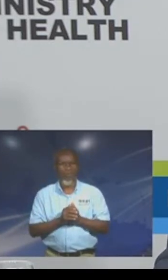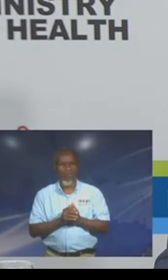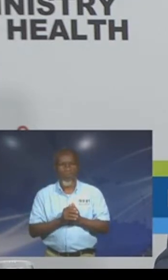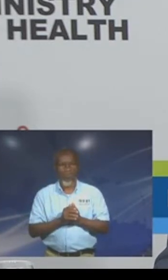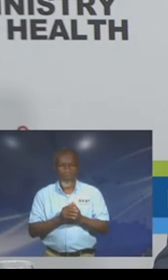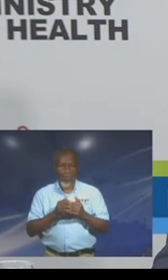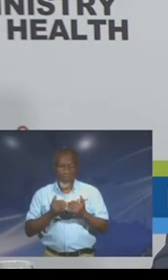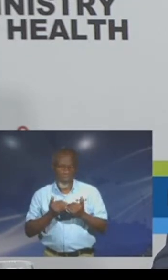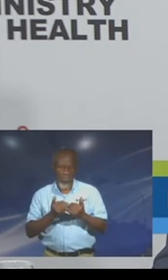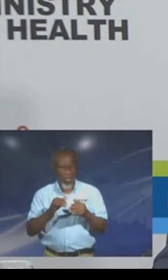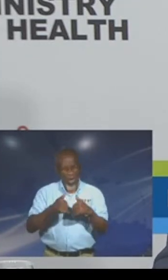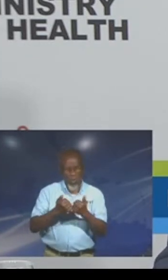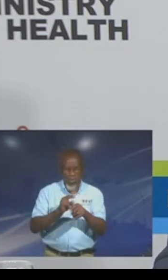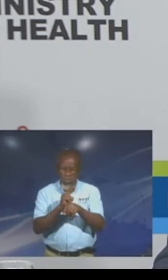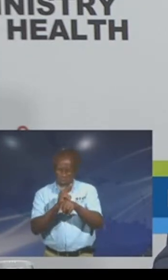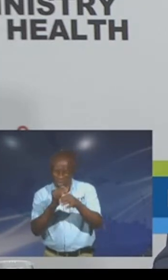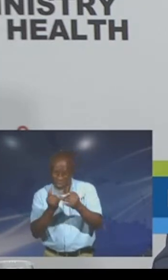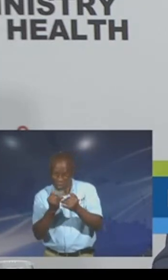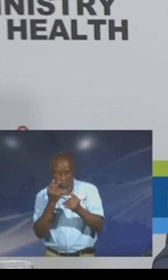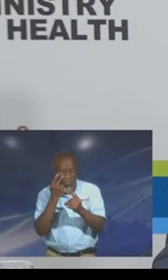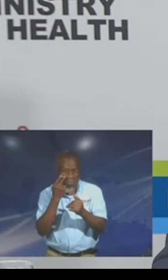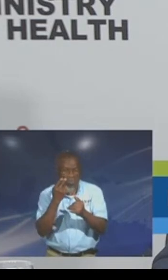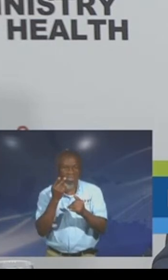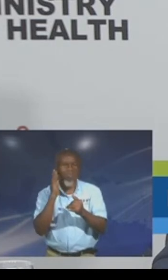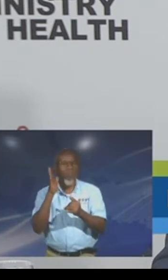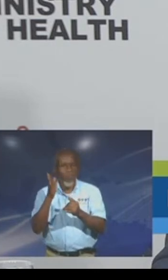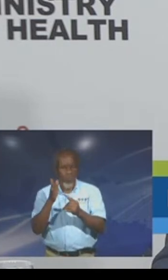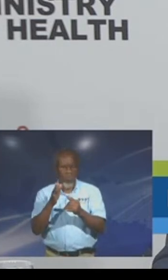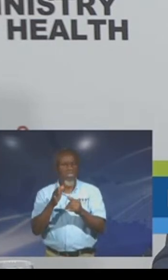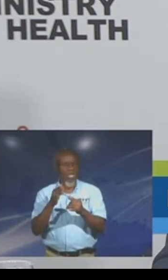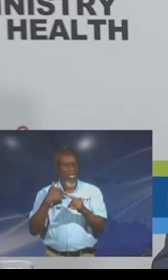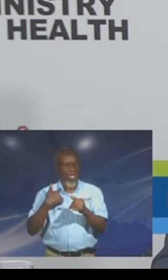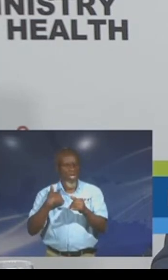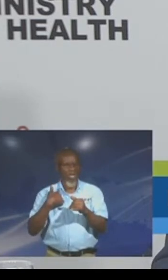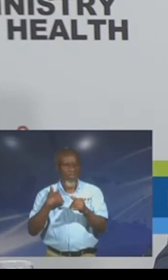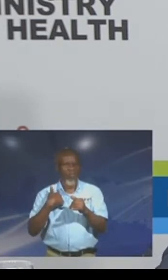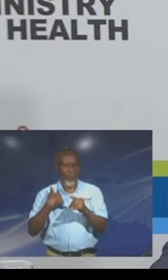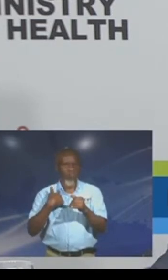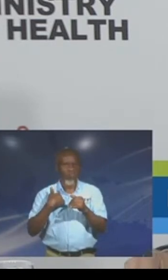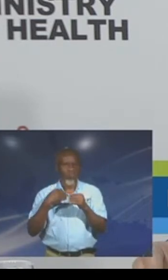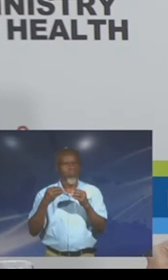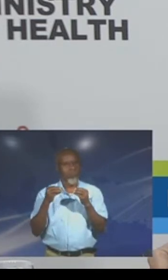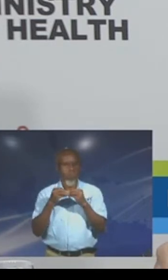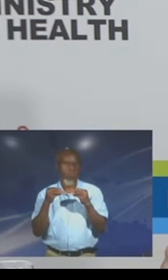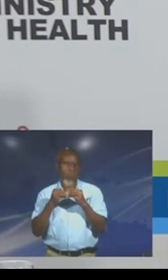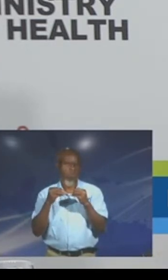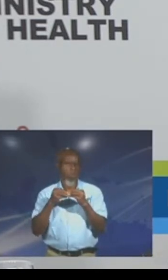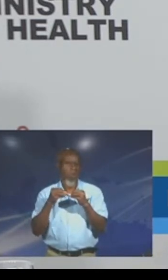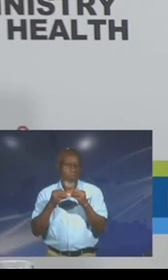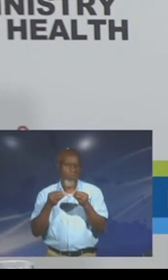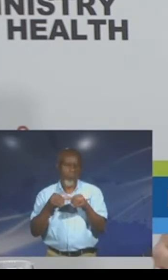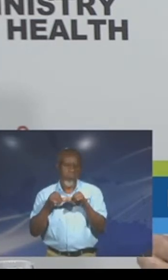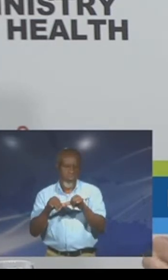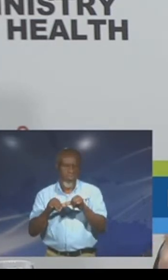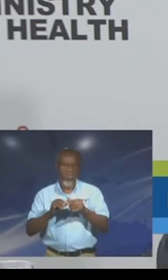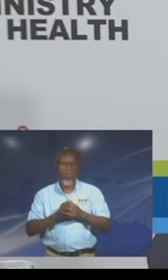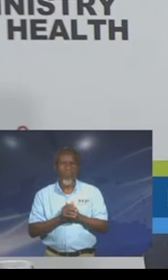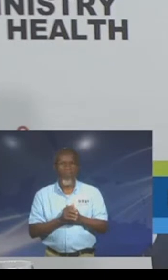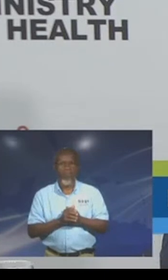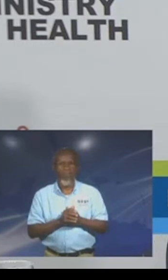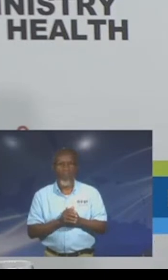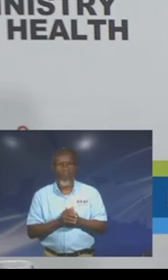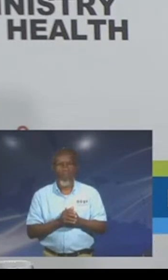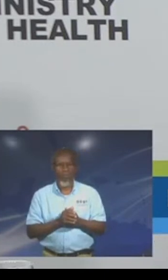the current rate of uptake, of course, we're going to have excess. And then we have Sinopharm